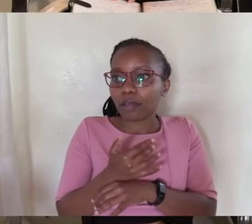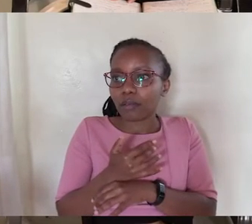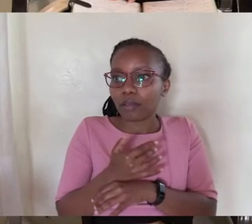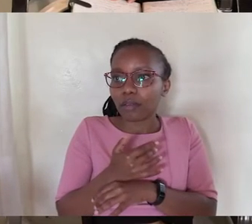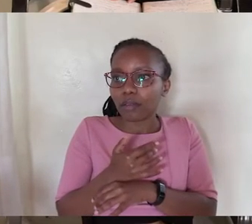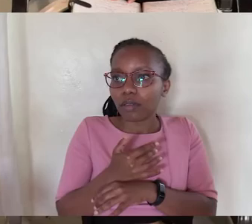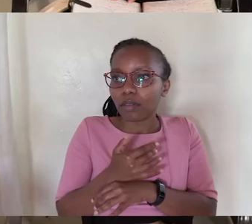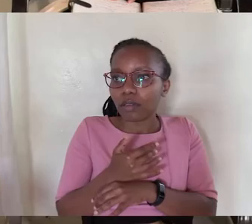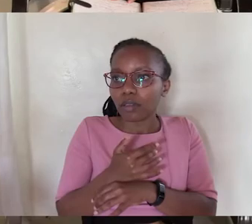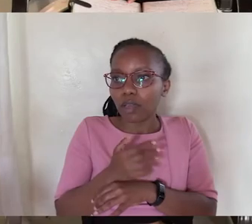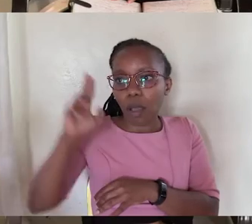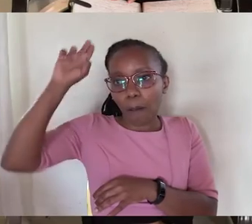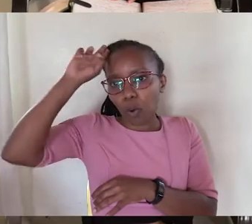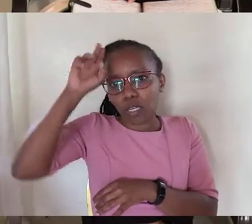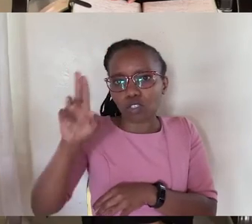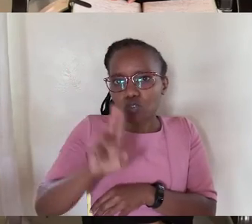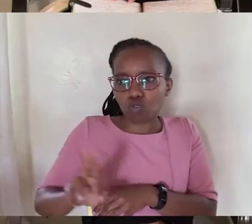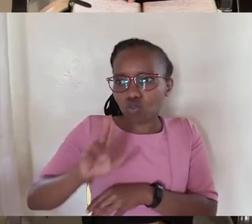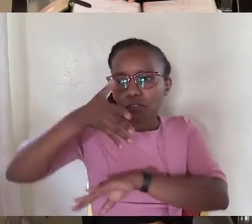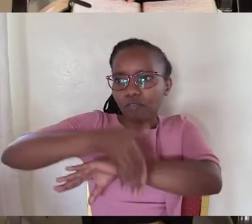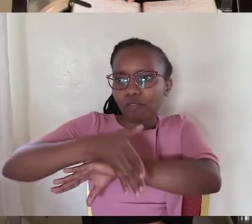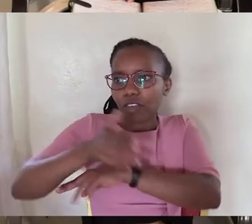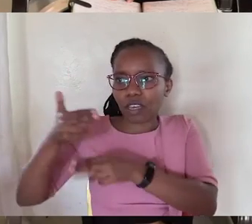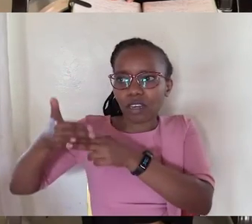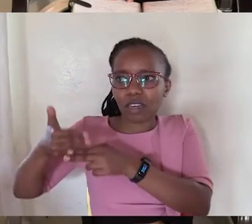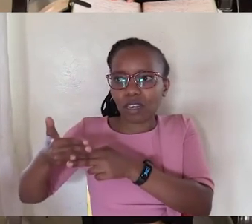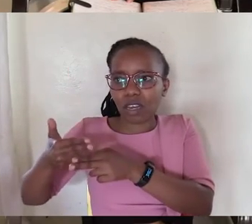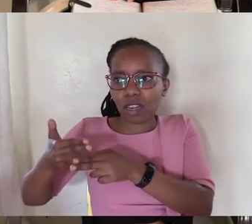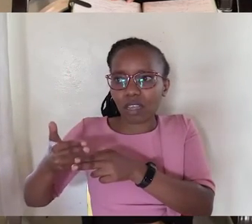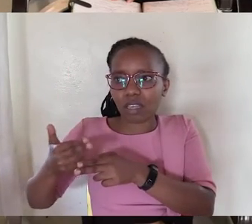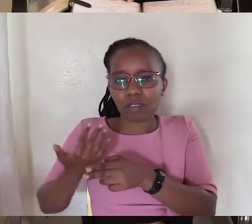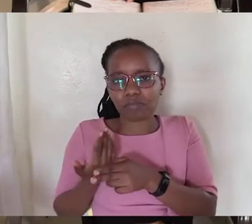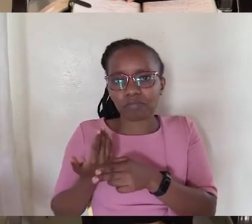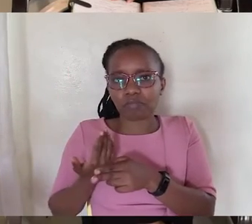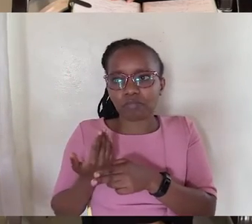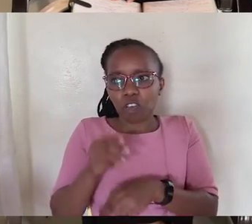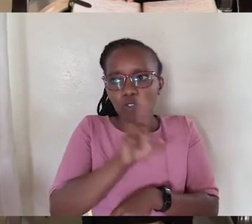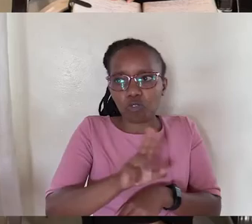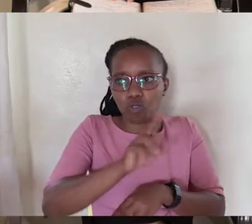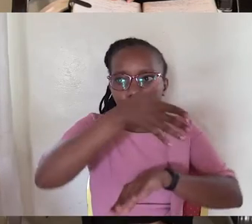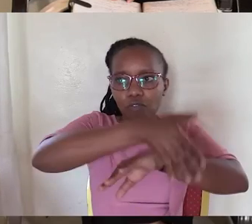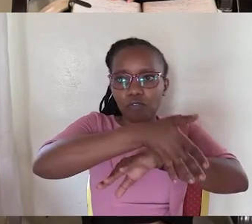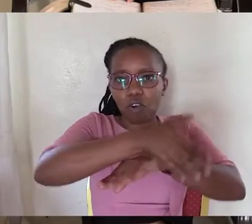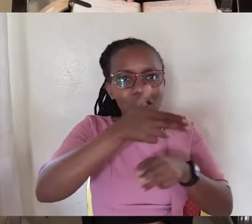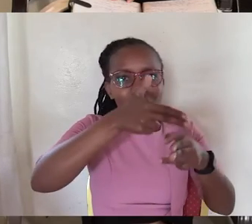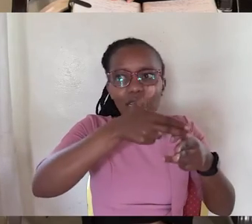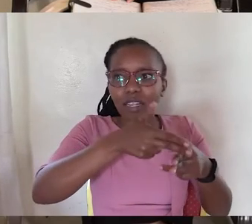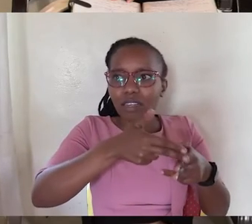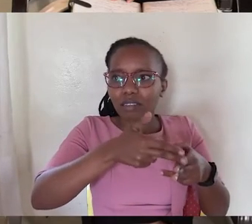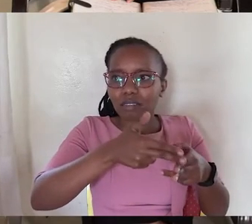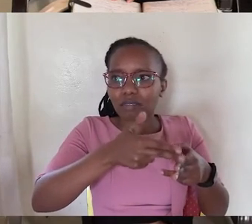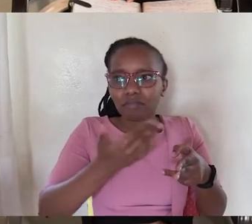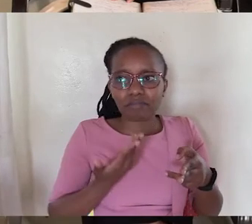names. Police use proxy names. They do not use your name like Julius or Justice or Jackie. They will call Mrefu,